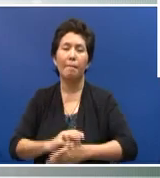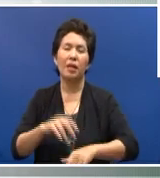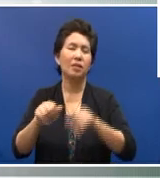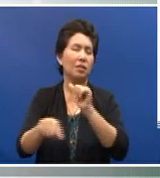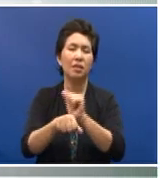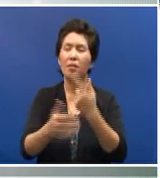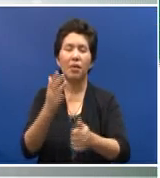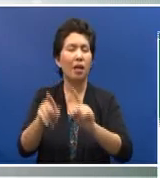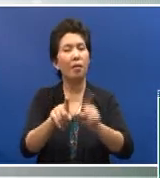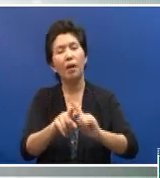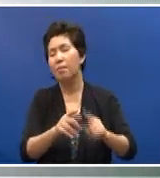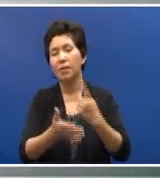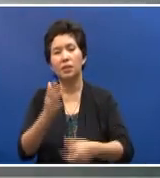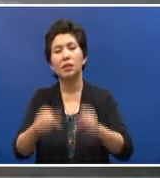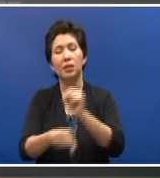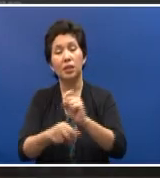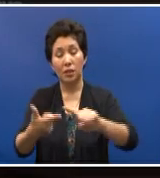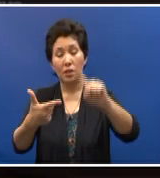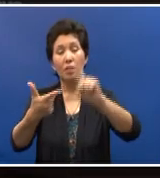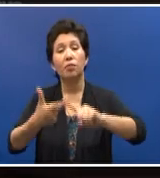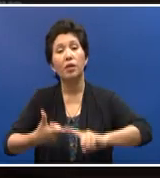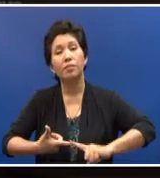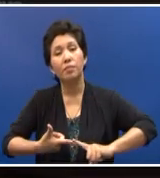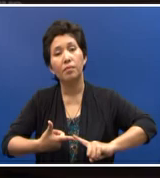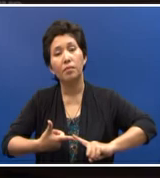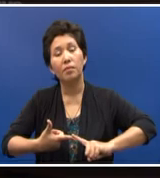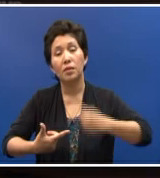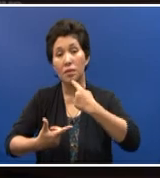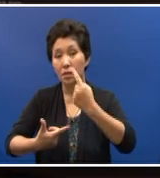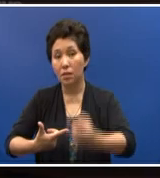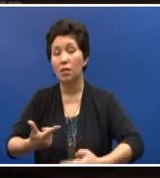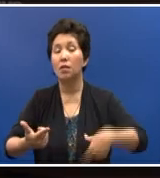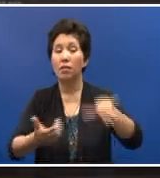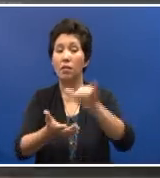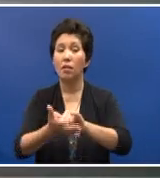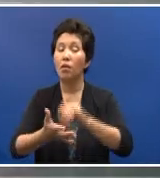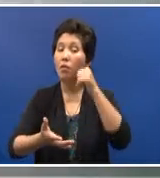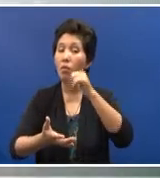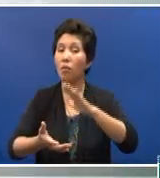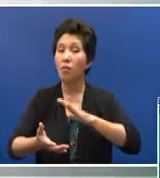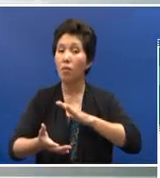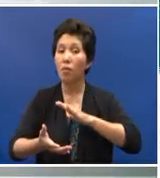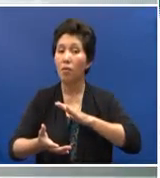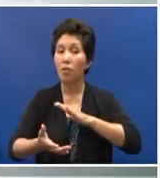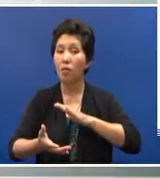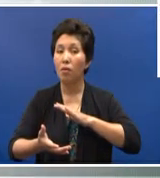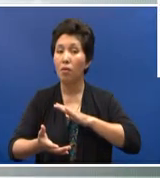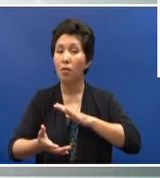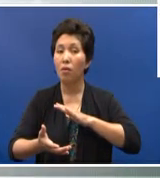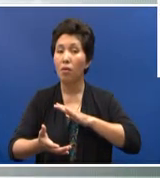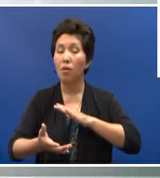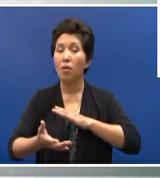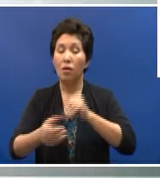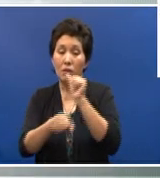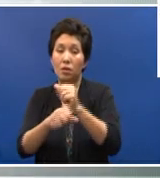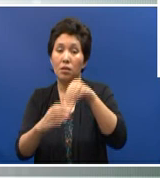land for farming. The second one, it is mentioned that women perform work inside the